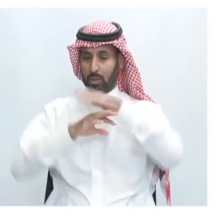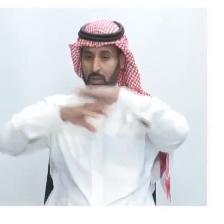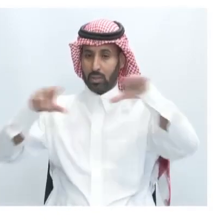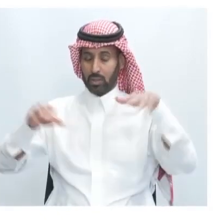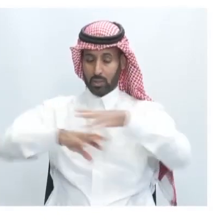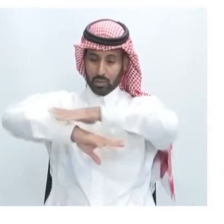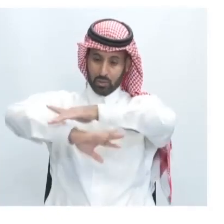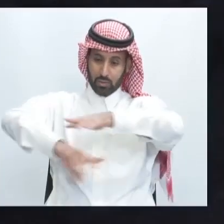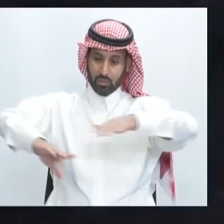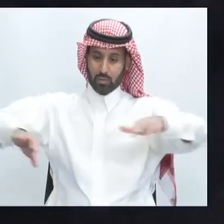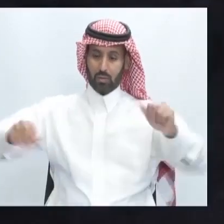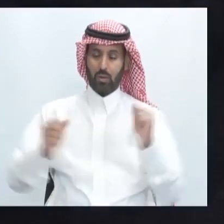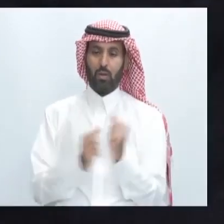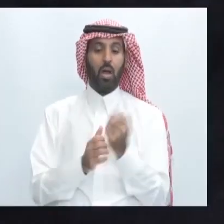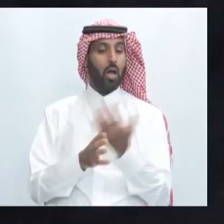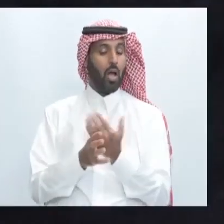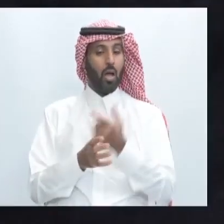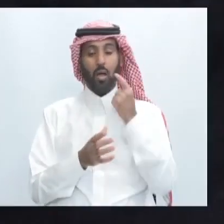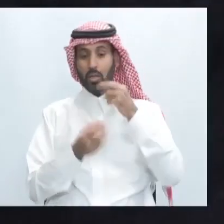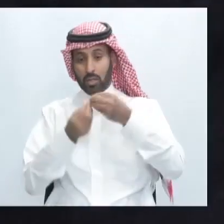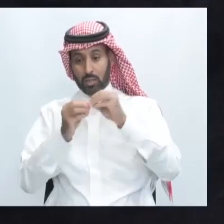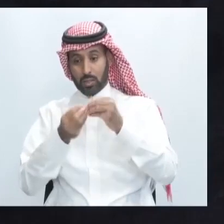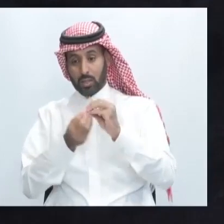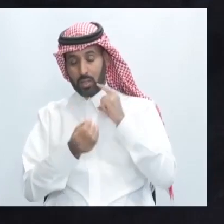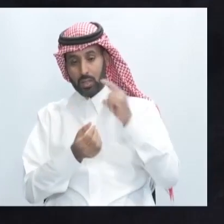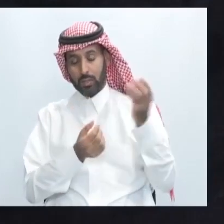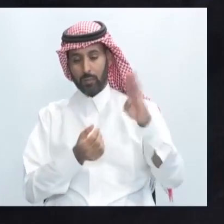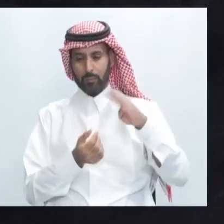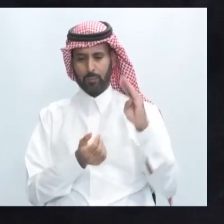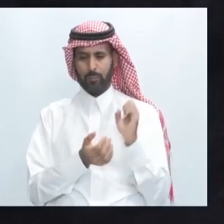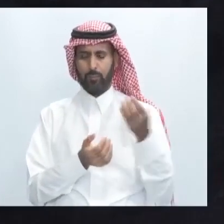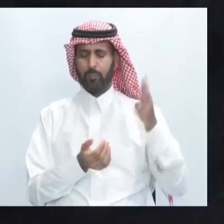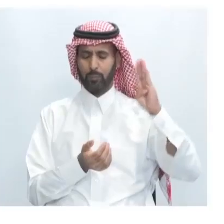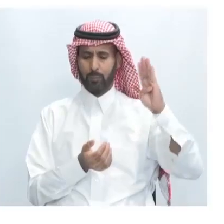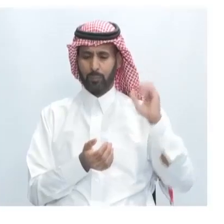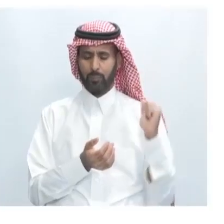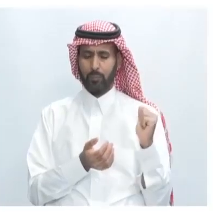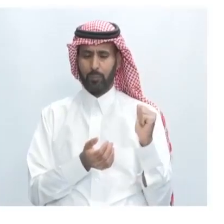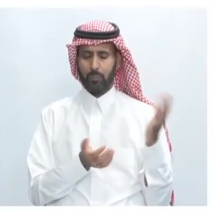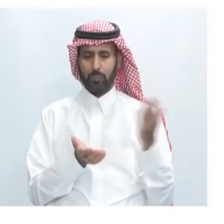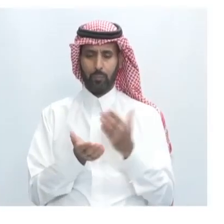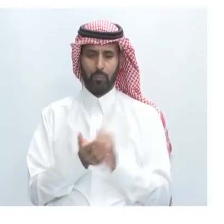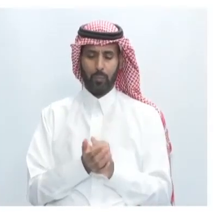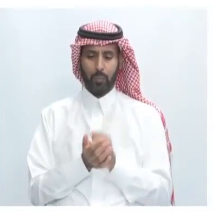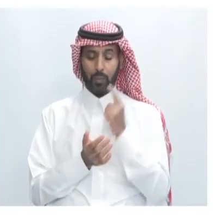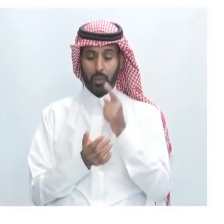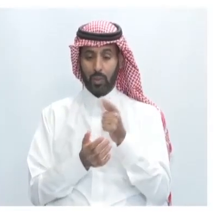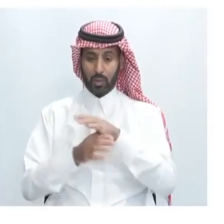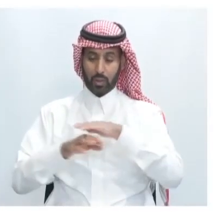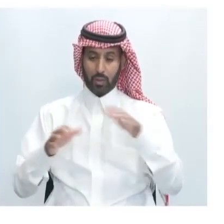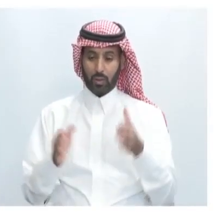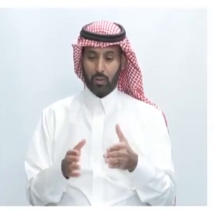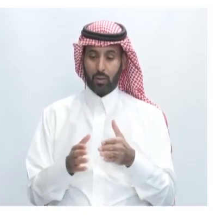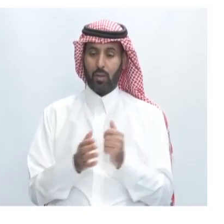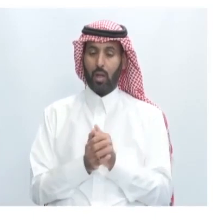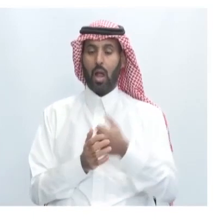we associate blue with the skies and also the sea. Here the spa, the